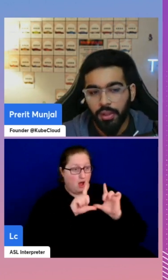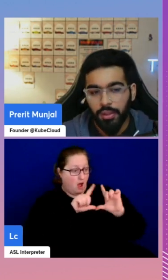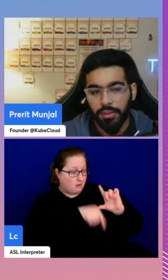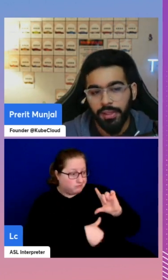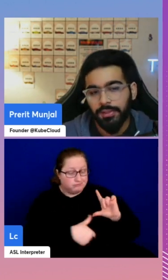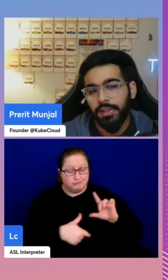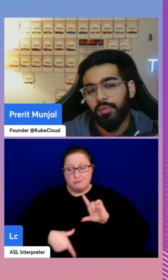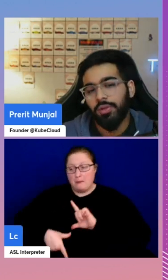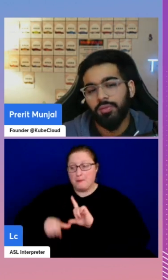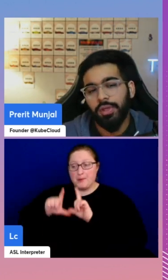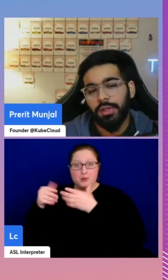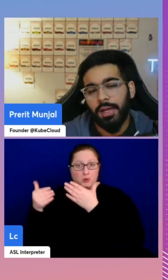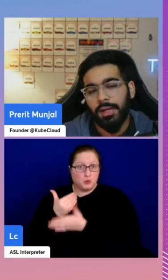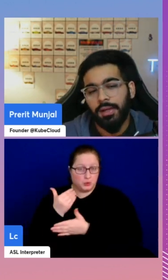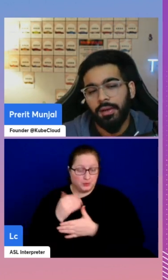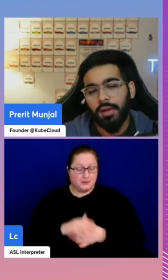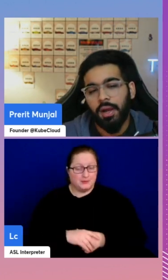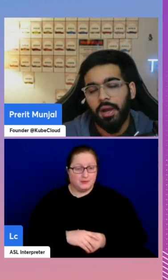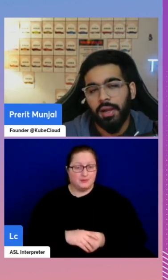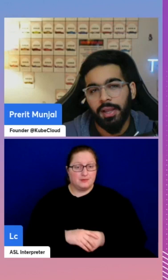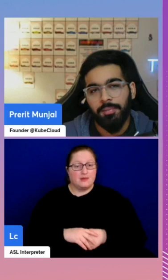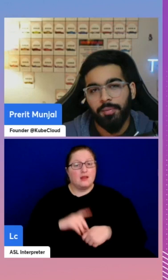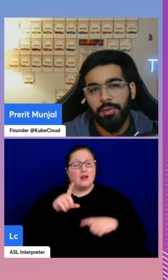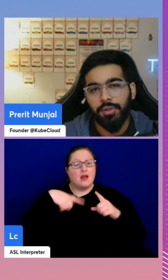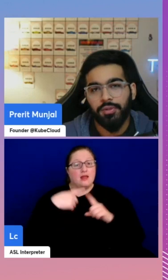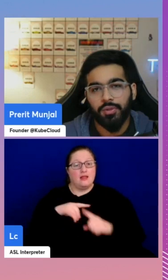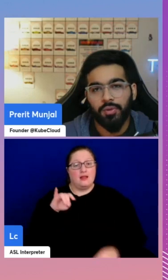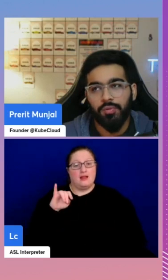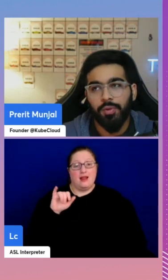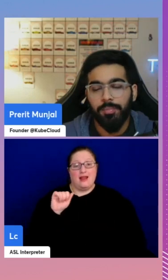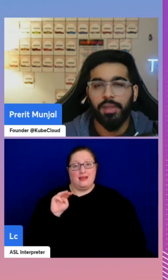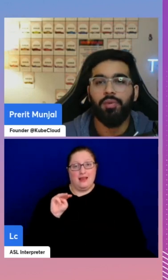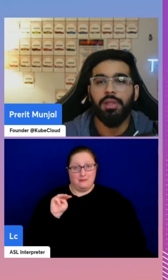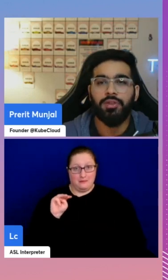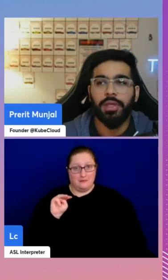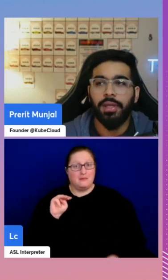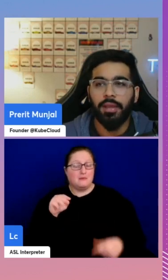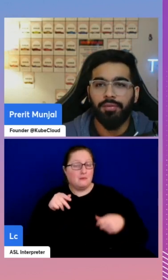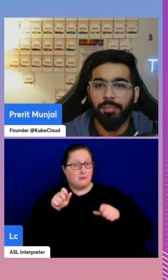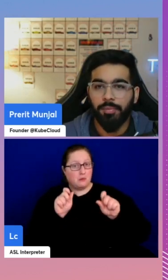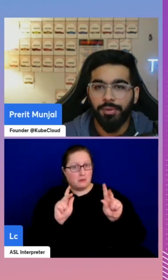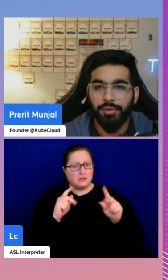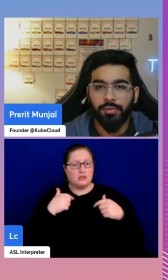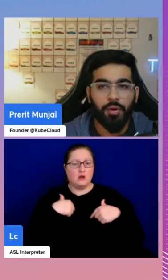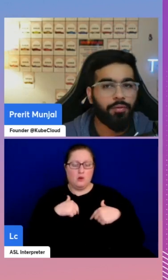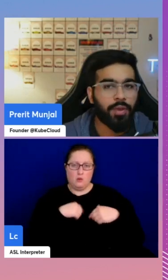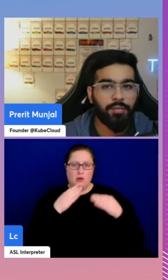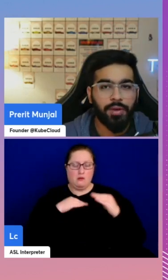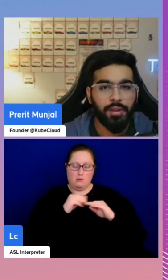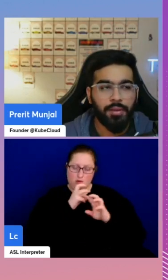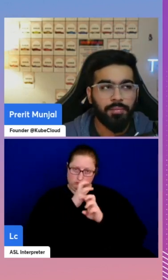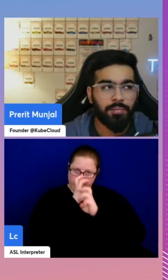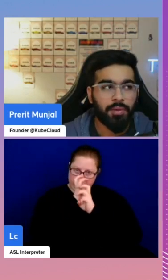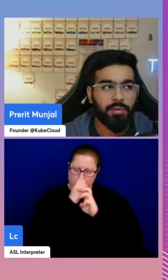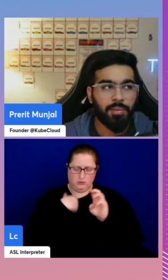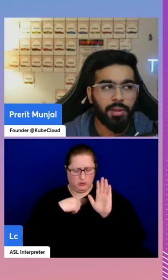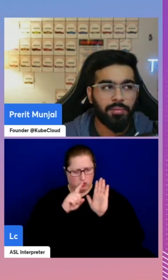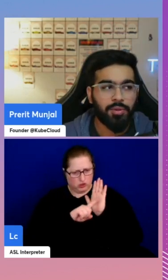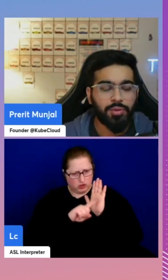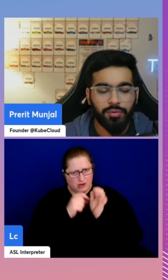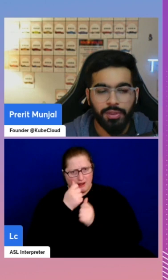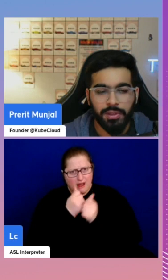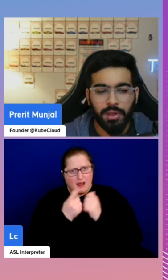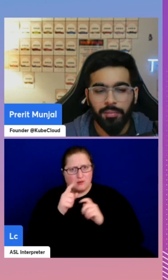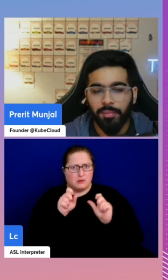one. Next thing was, we tightened our IAM permission. So we manually checked every permission of every